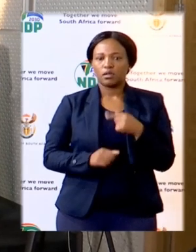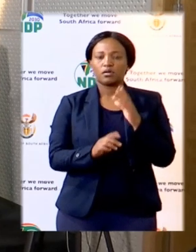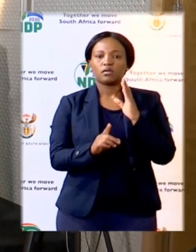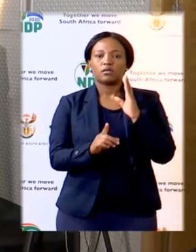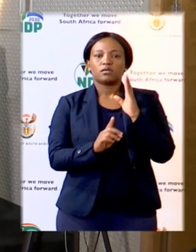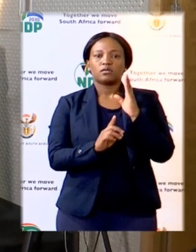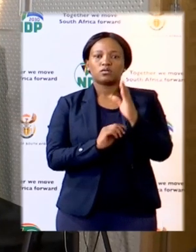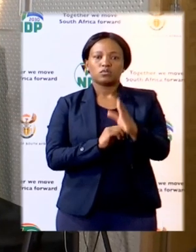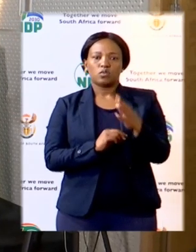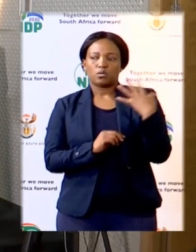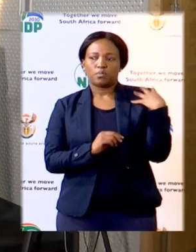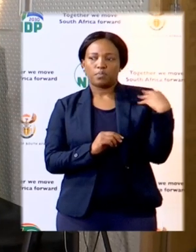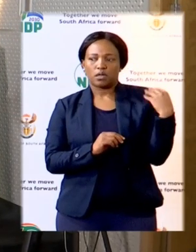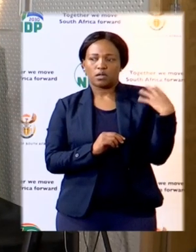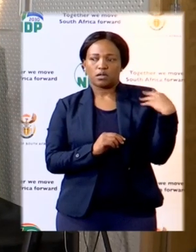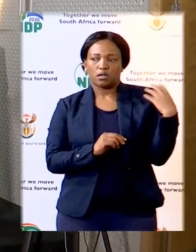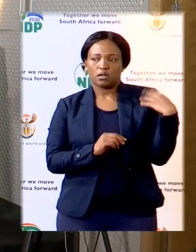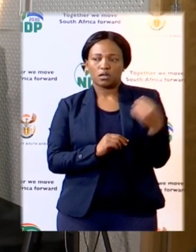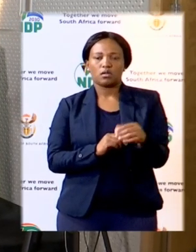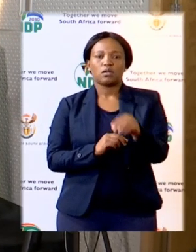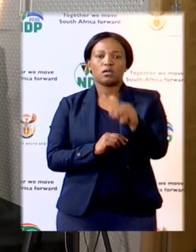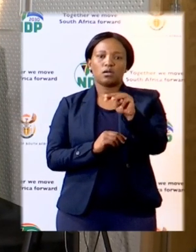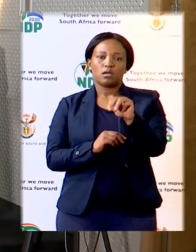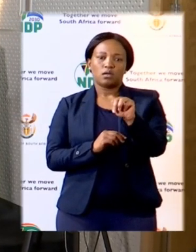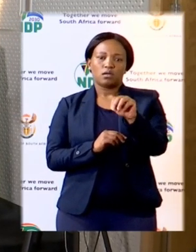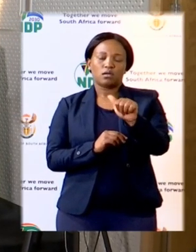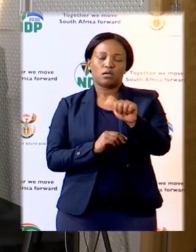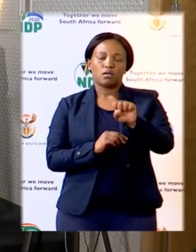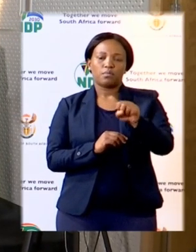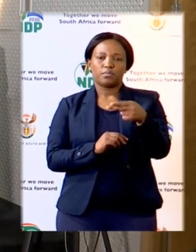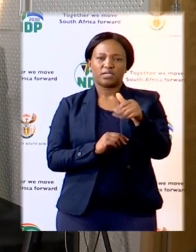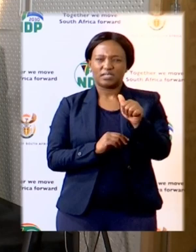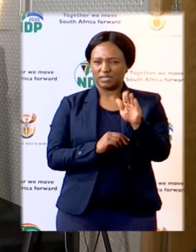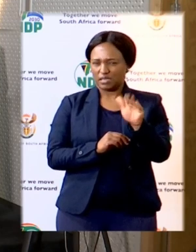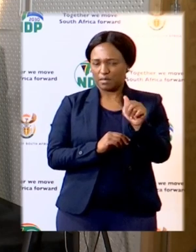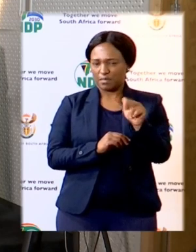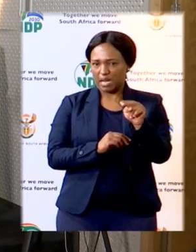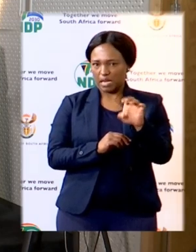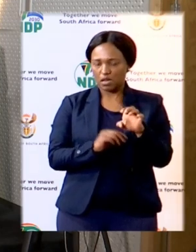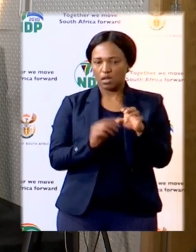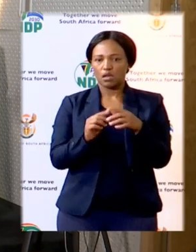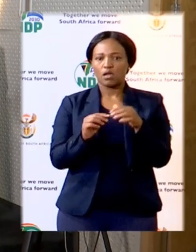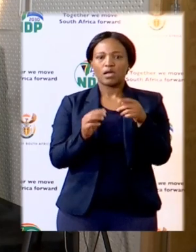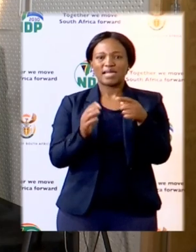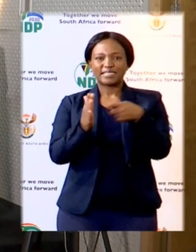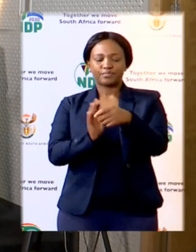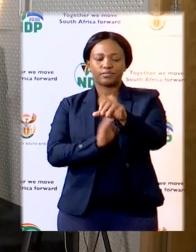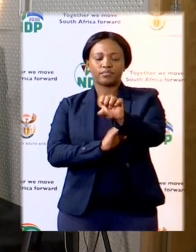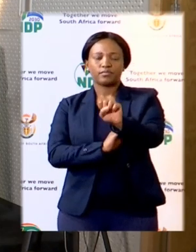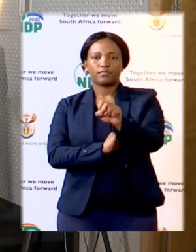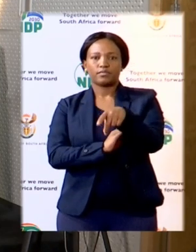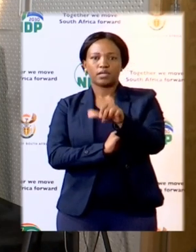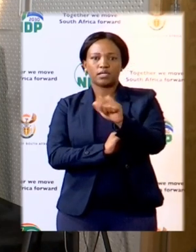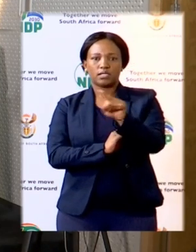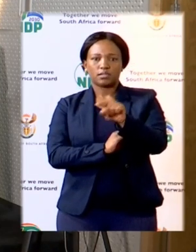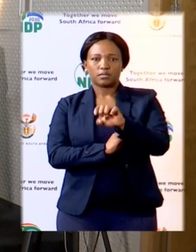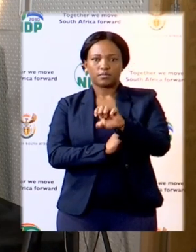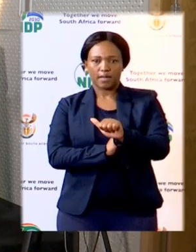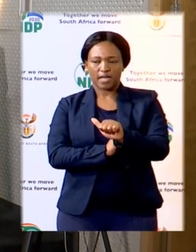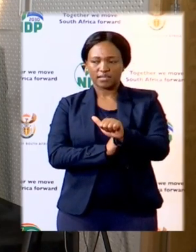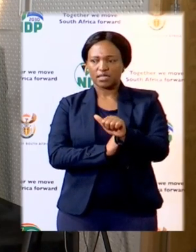Chavini. In the initial briefing, there was a mention of spaza shops, 104 applications, I think, if I